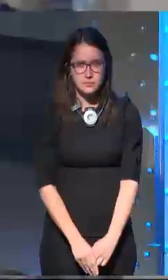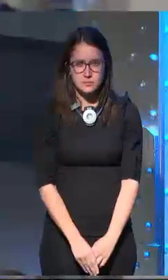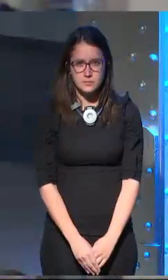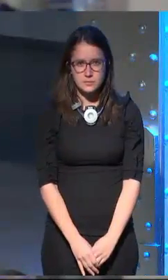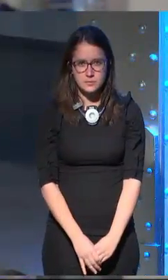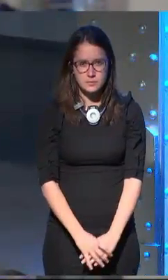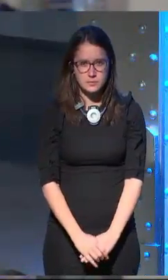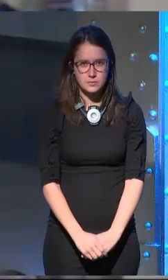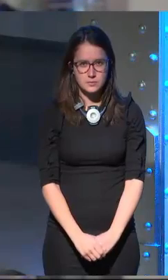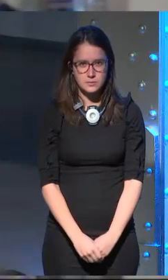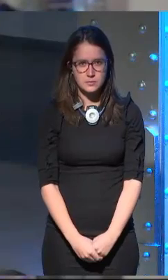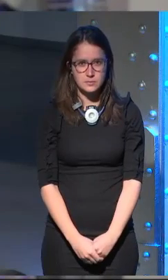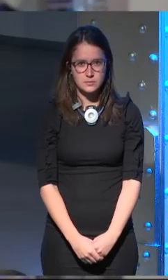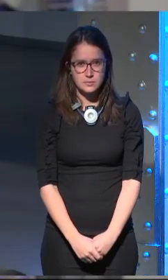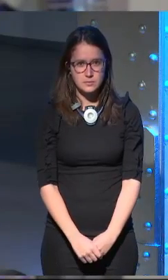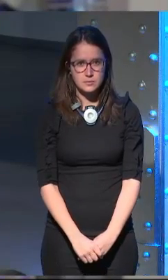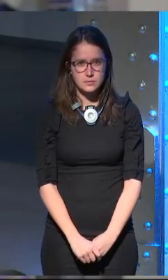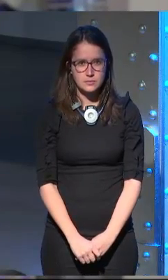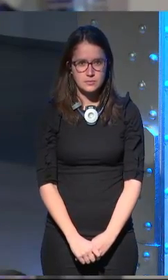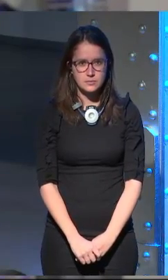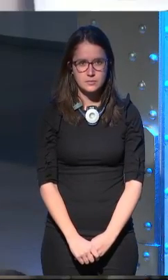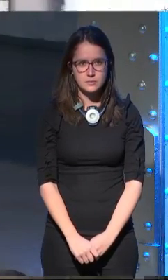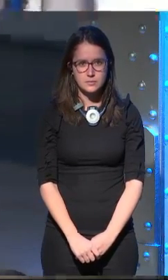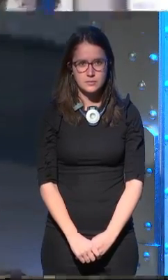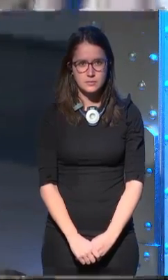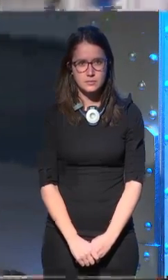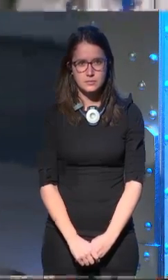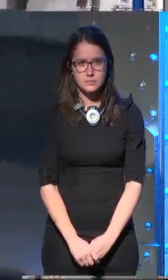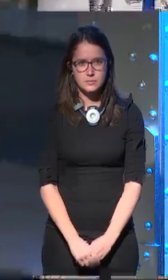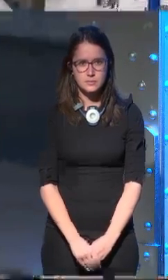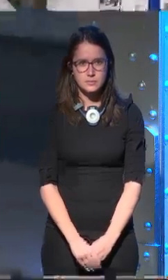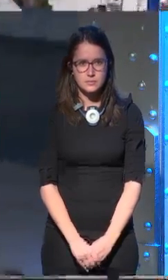So the title of this book is Endurance, A Year in Space, A Lifetime of Discovery.